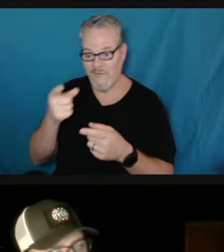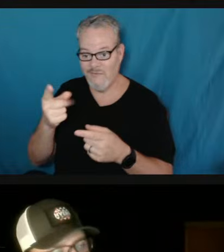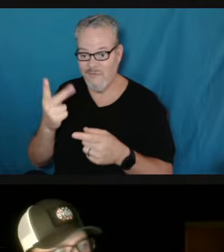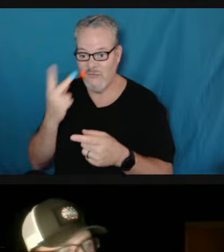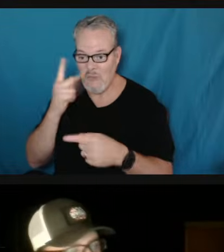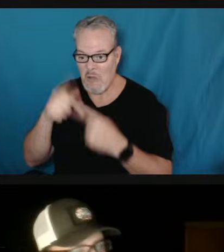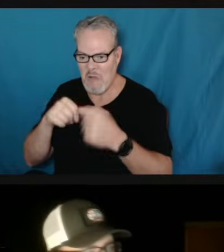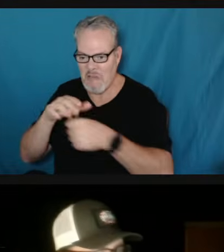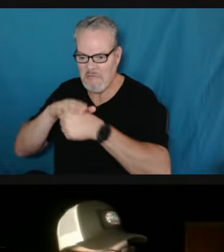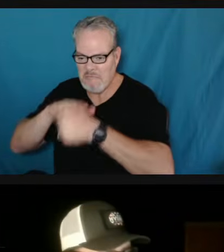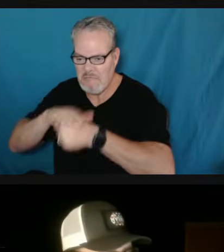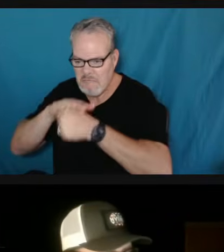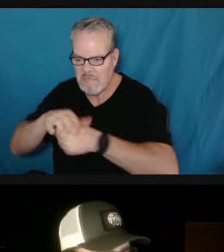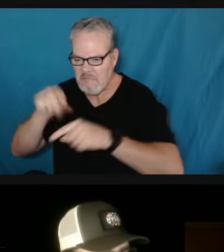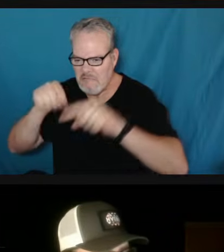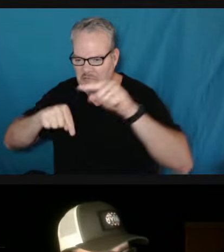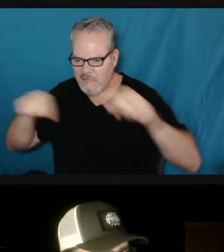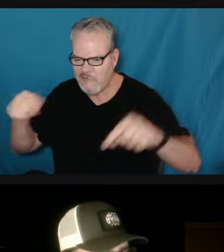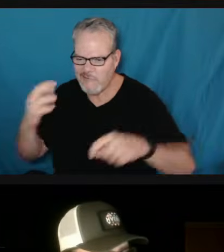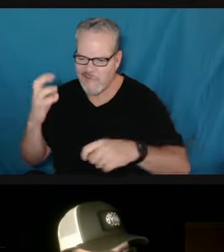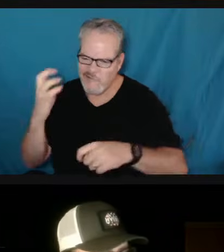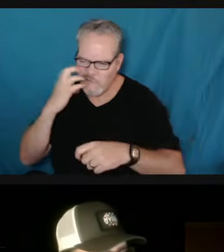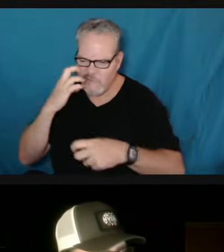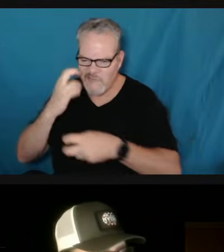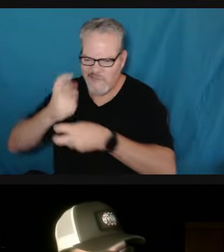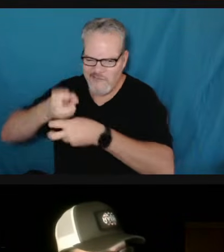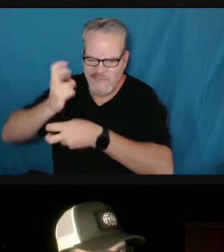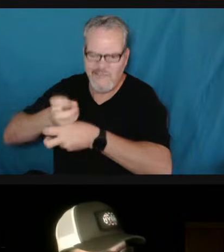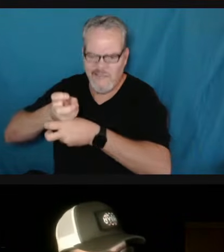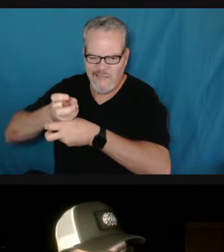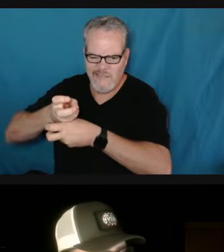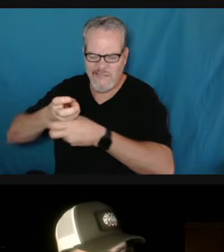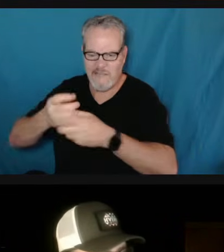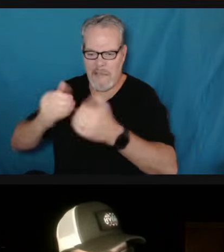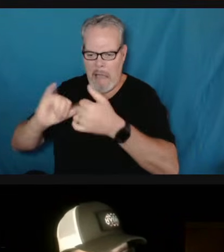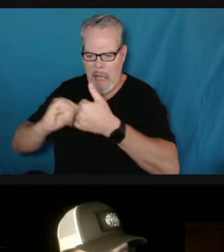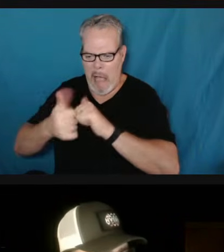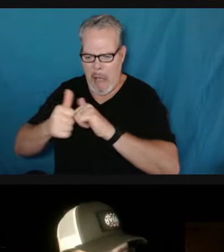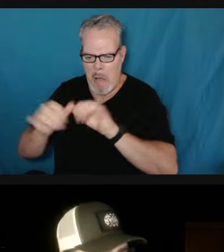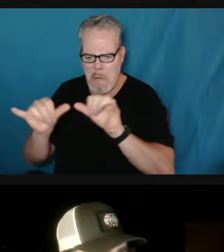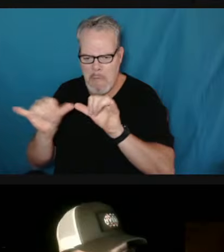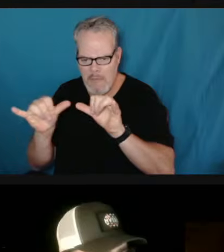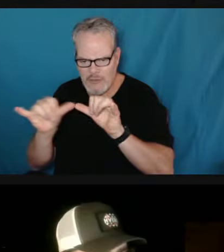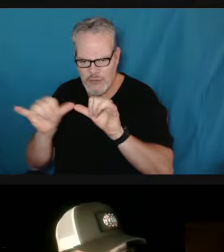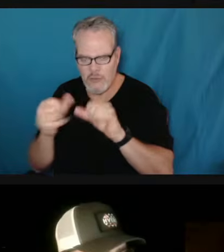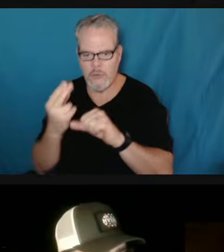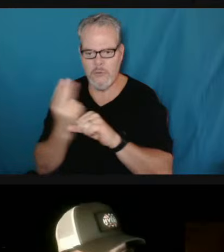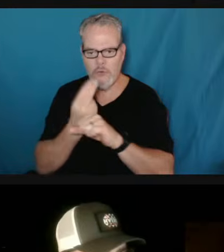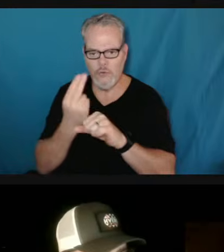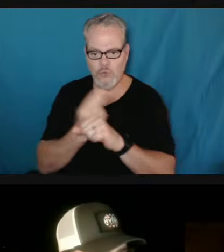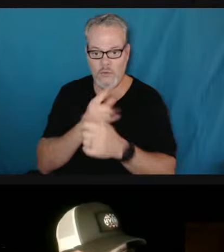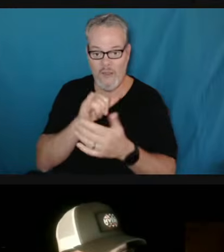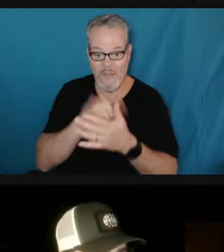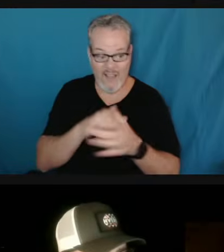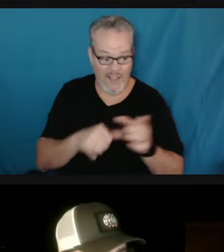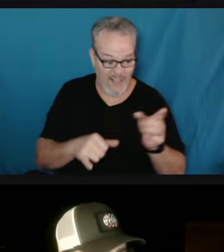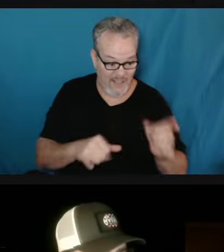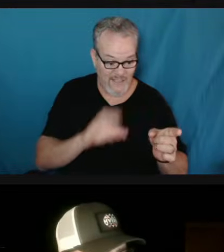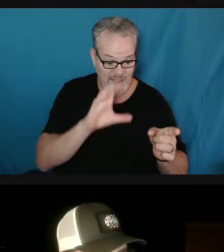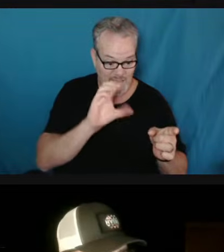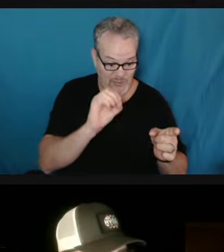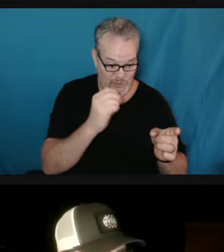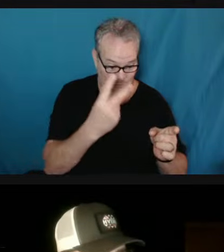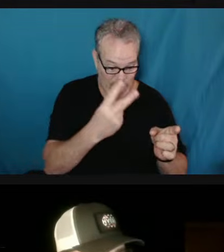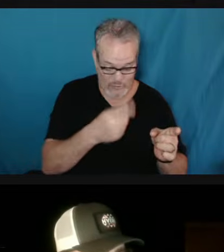influenced by the depth of magma at that point in time. So if they can measure the density of the CO2 within the inclusion, they can estimate the pressure